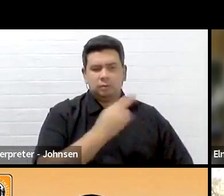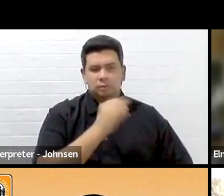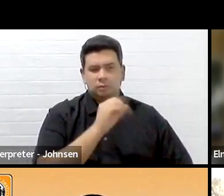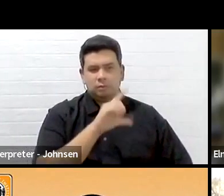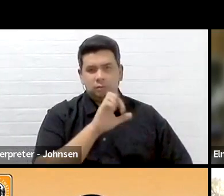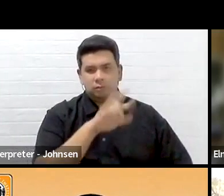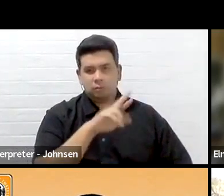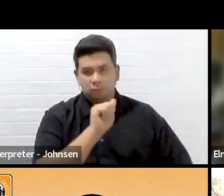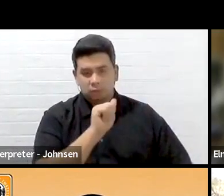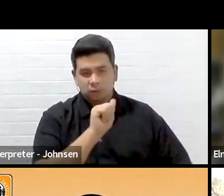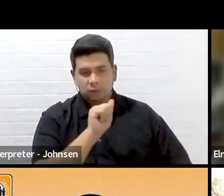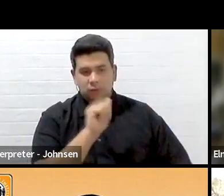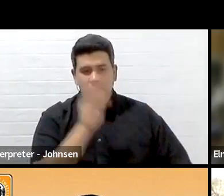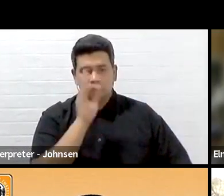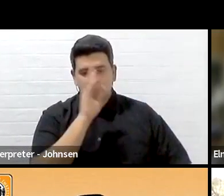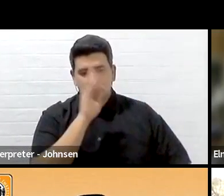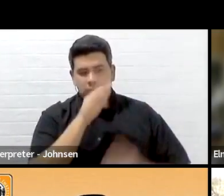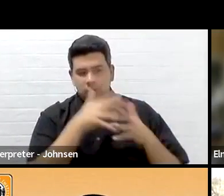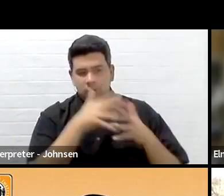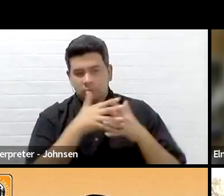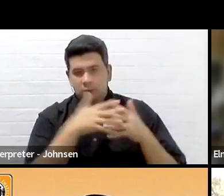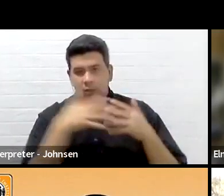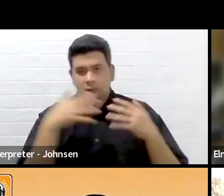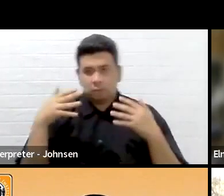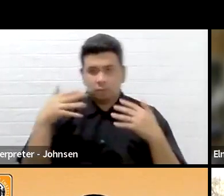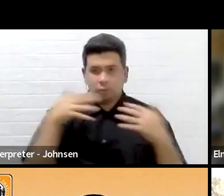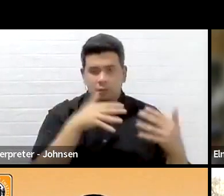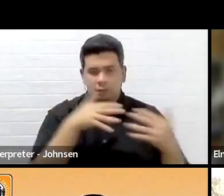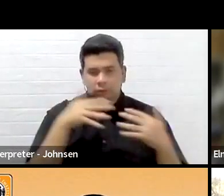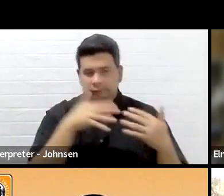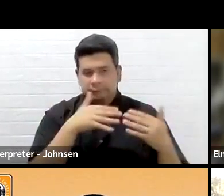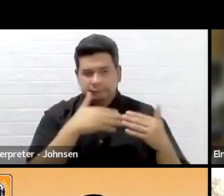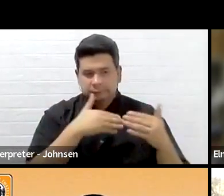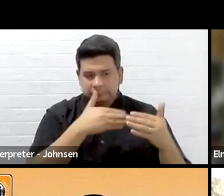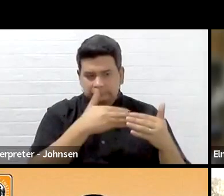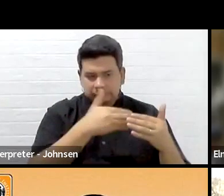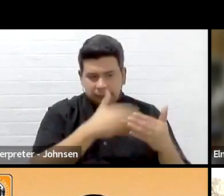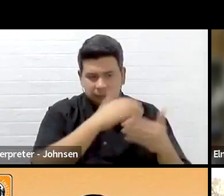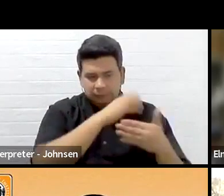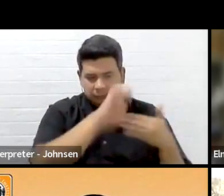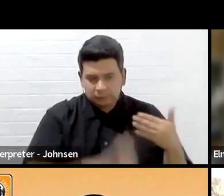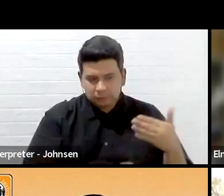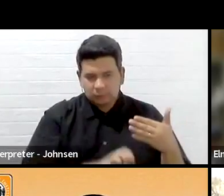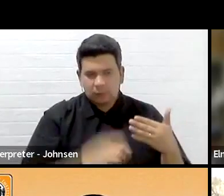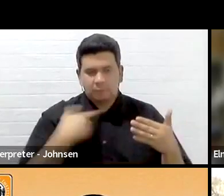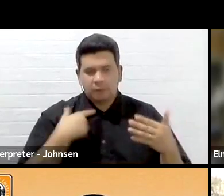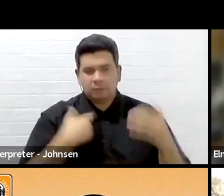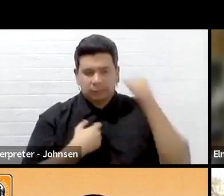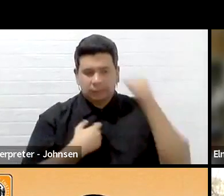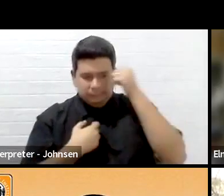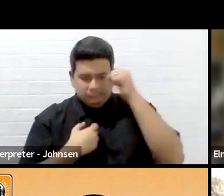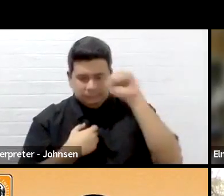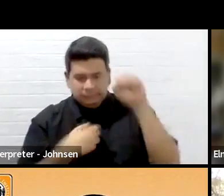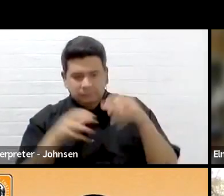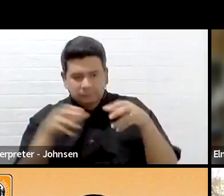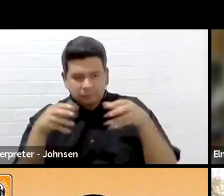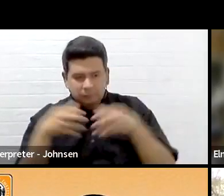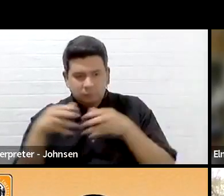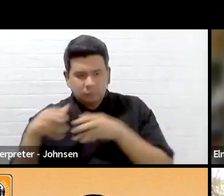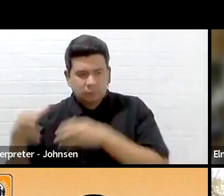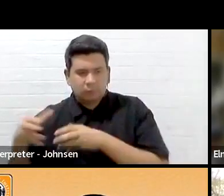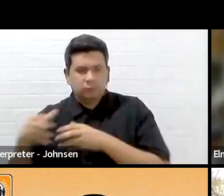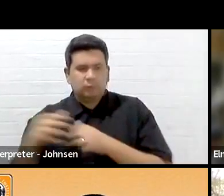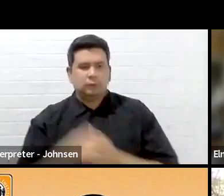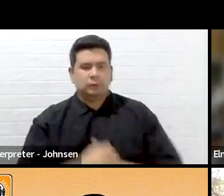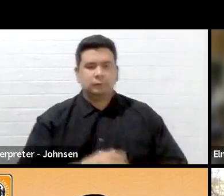was just drawing to a close. So we still have rebellions all over. Concentration camps were being put up by